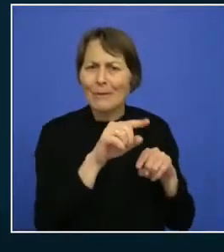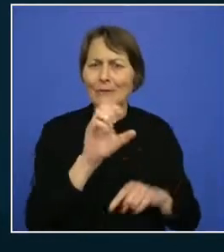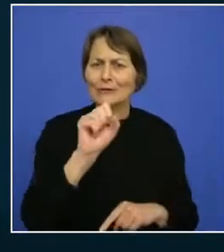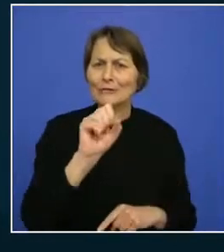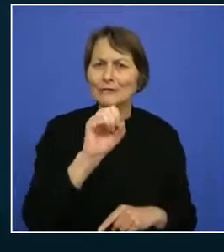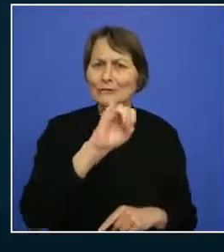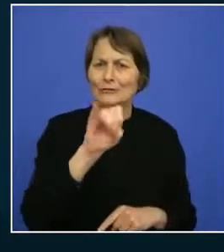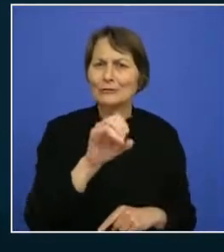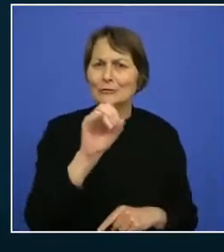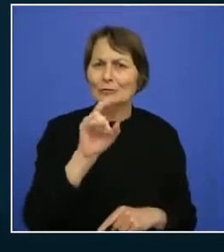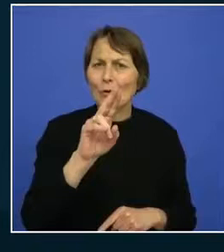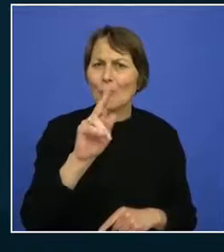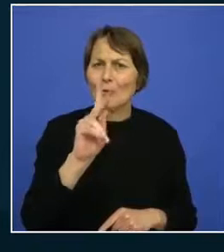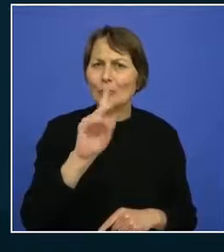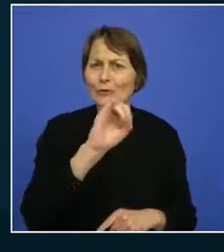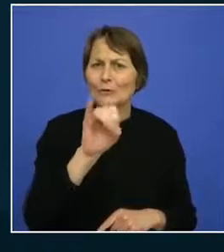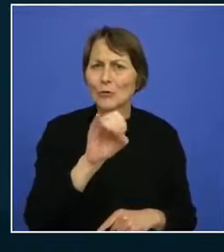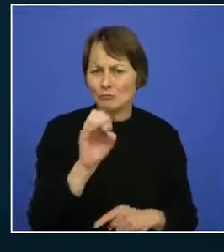right with us and